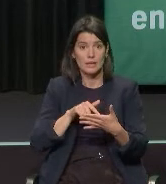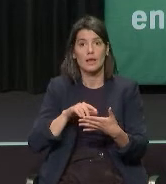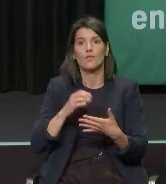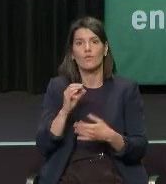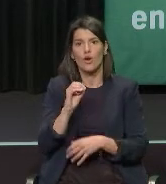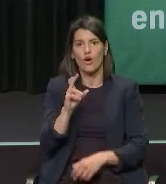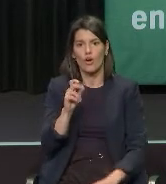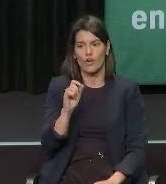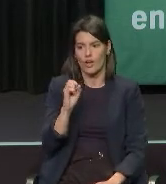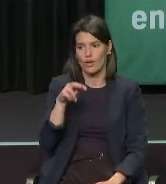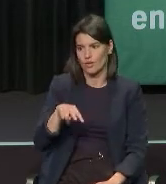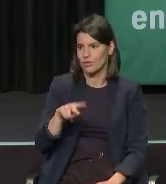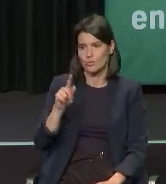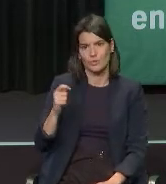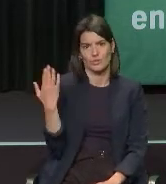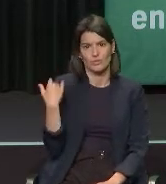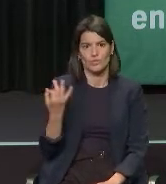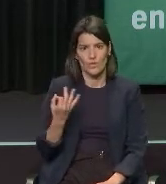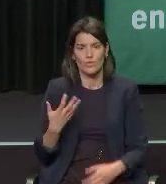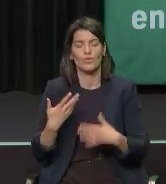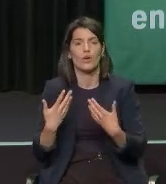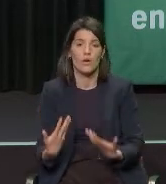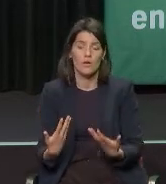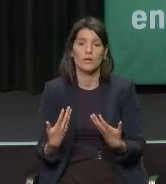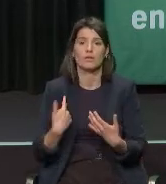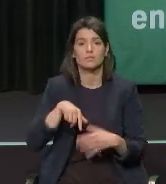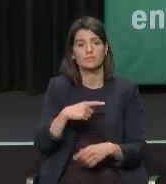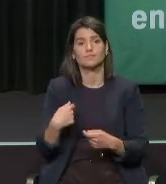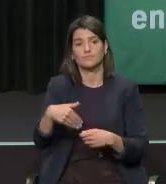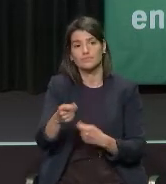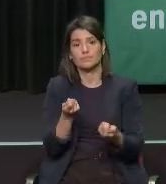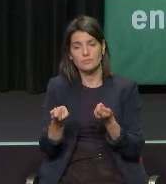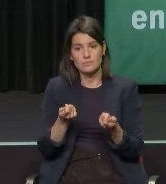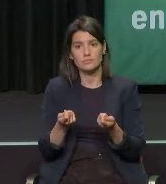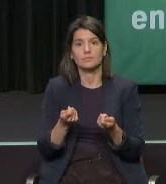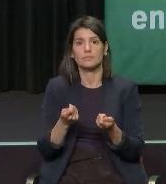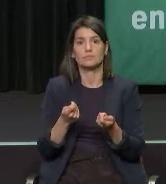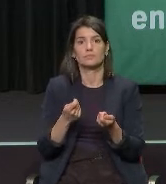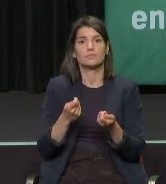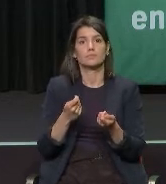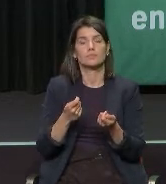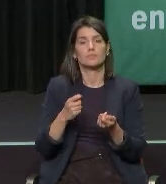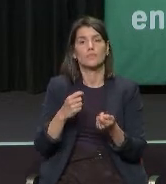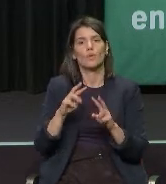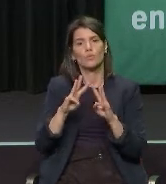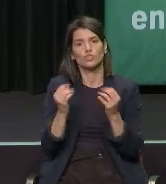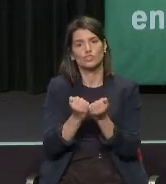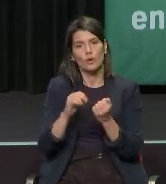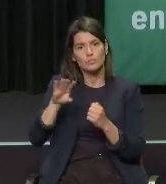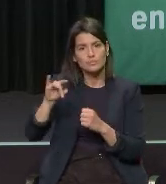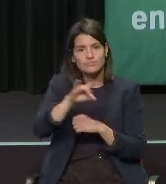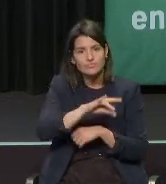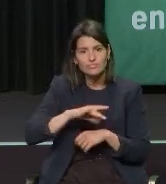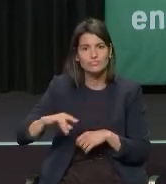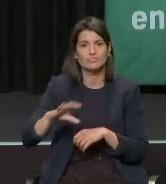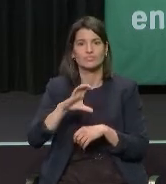Oregon last month. And we are now organizing regional workshops, Silva Carbon,